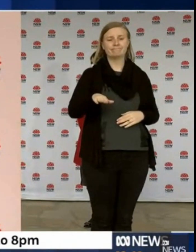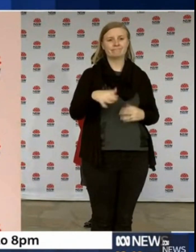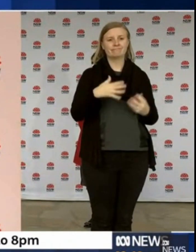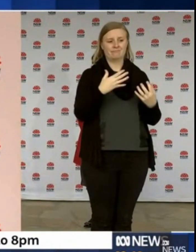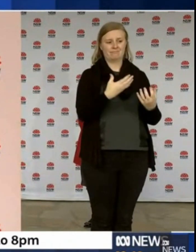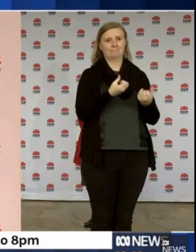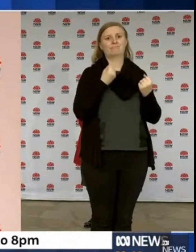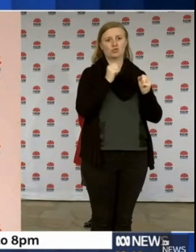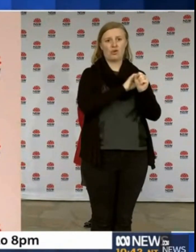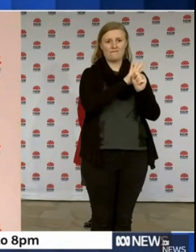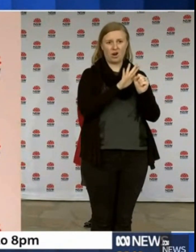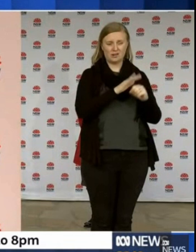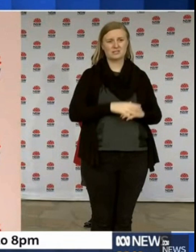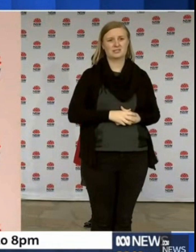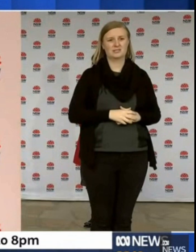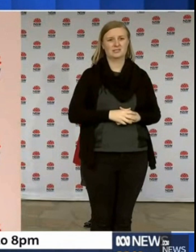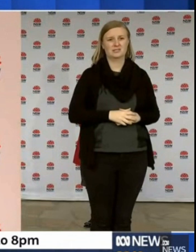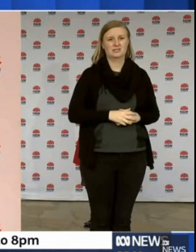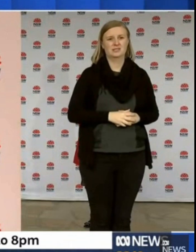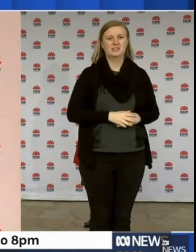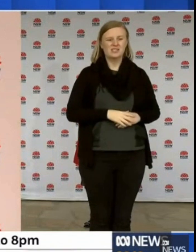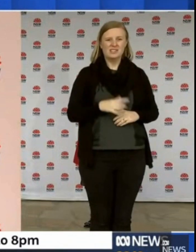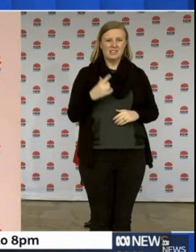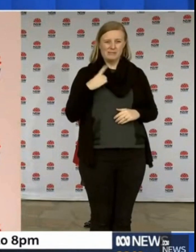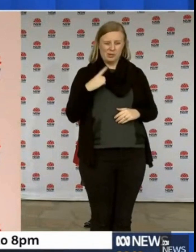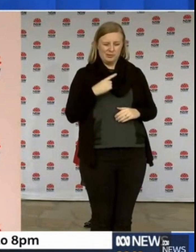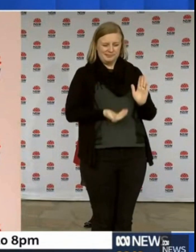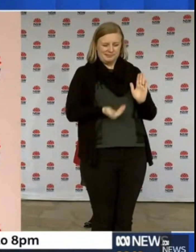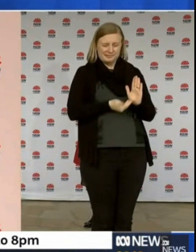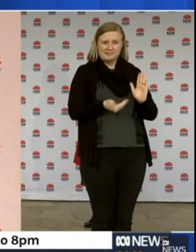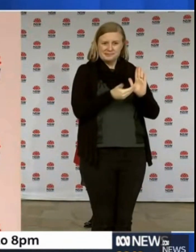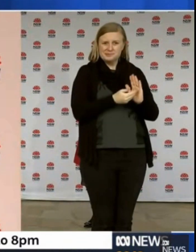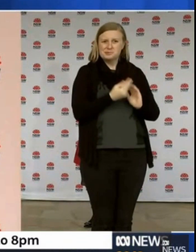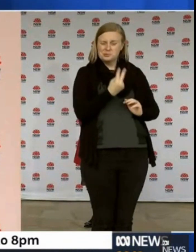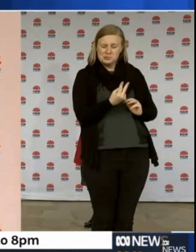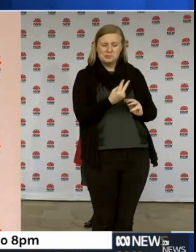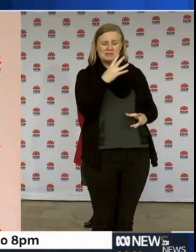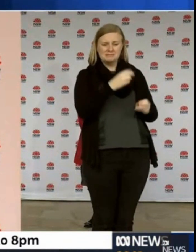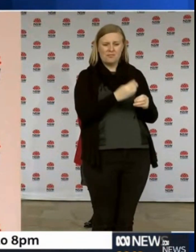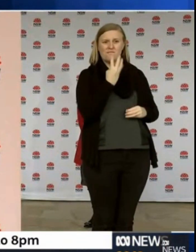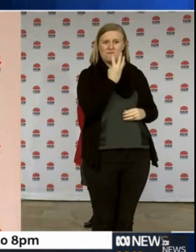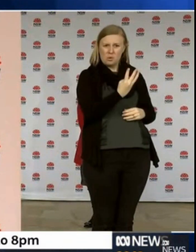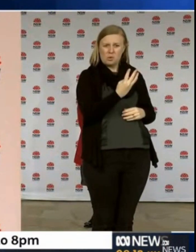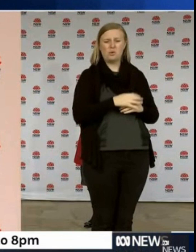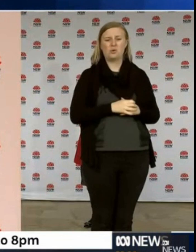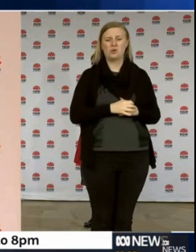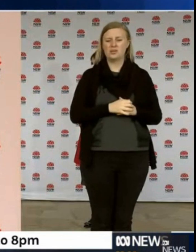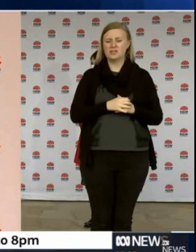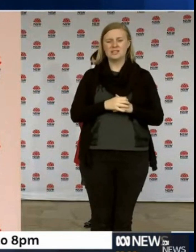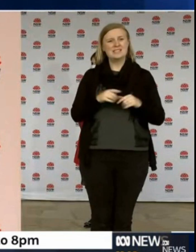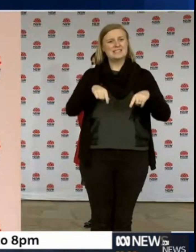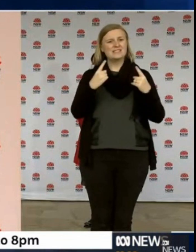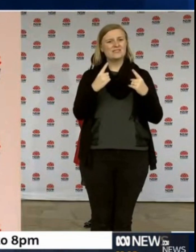additional cases, and because there's also a number of interactions between the school groups in the different year groups, all